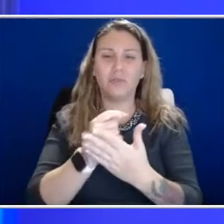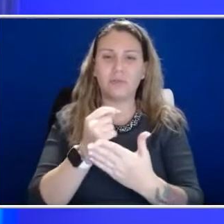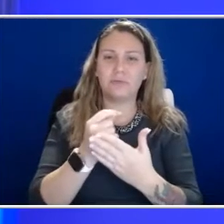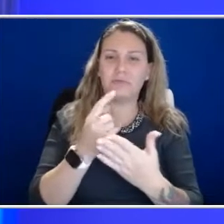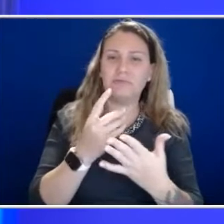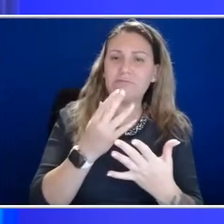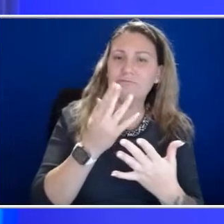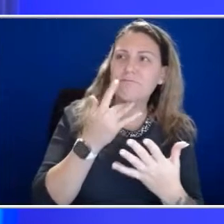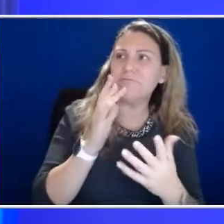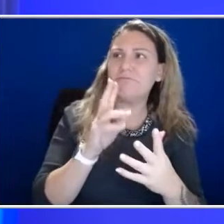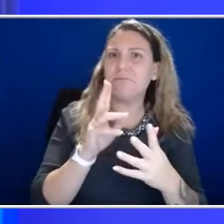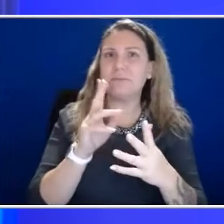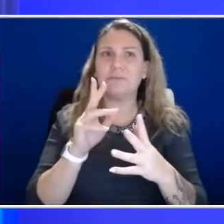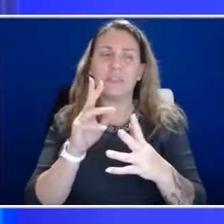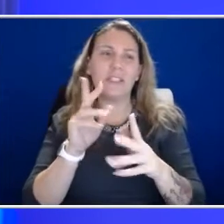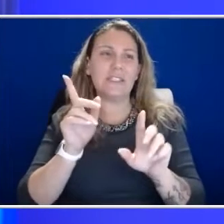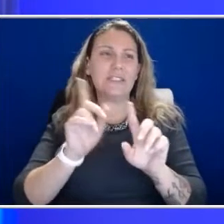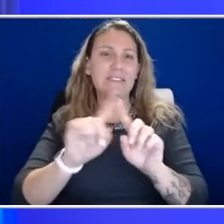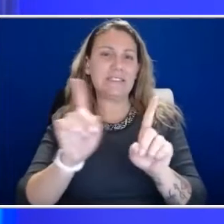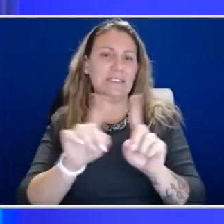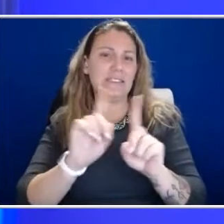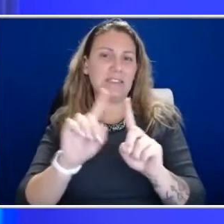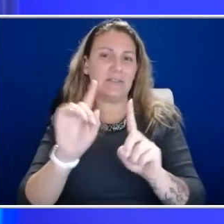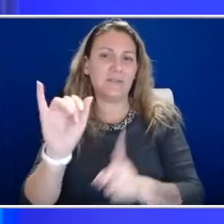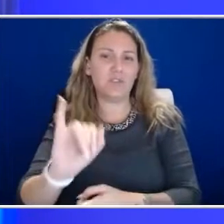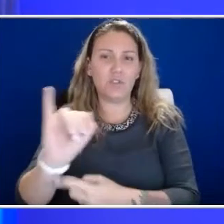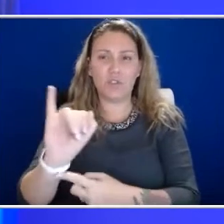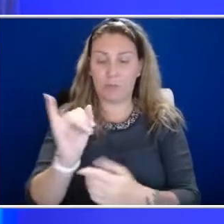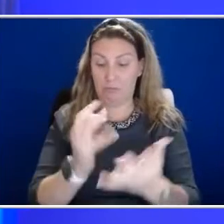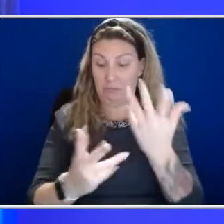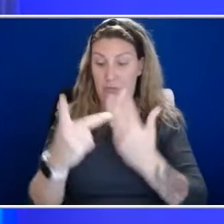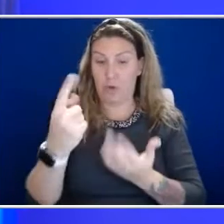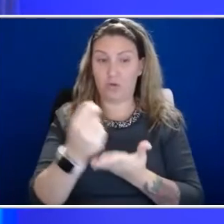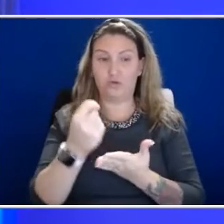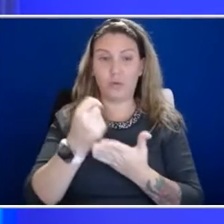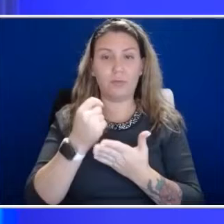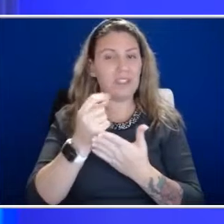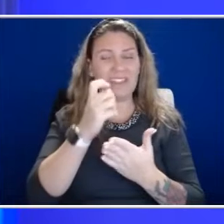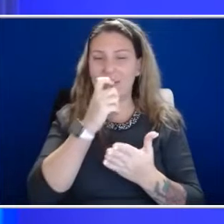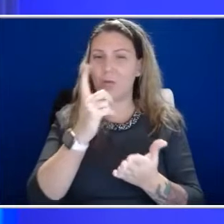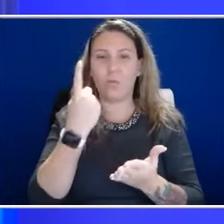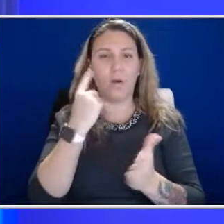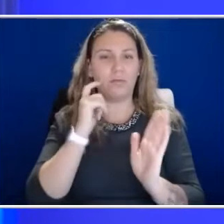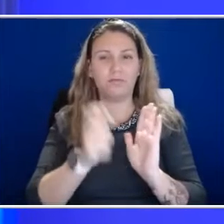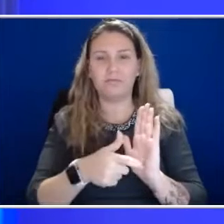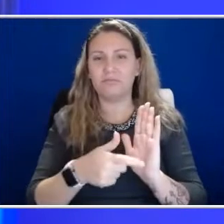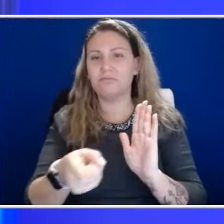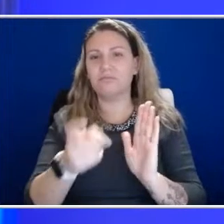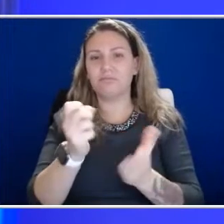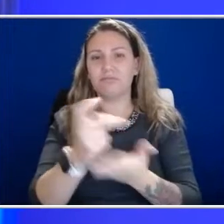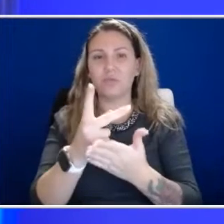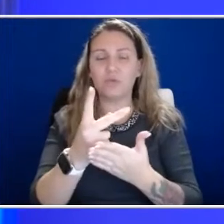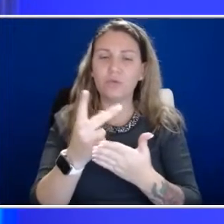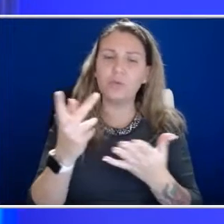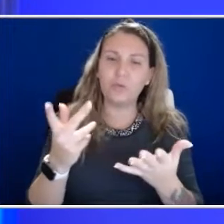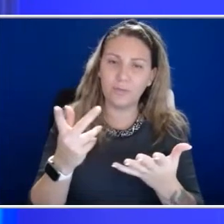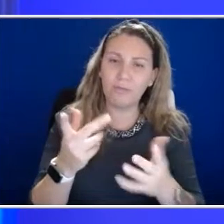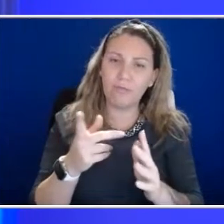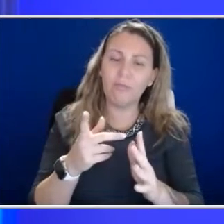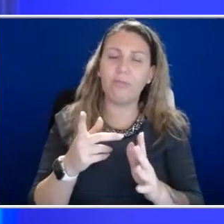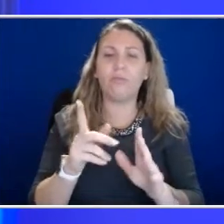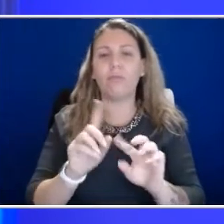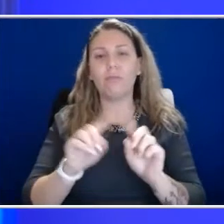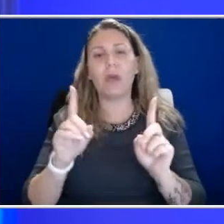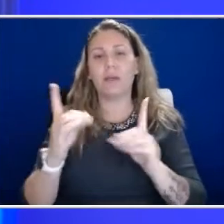of insurances. Burn treatment is not one of the indications that are approved by and usually will not